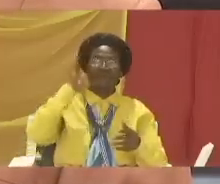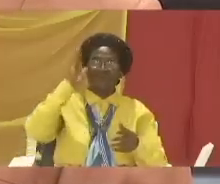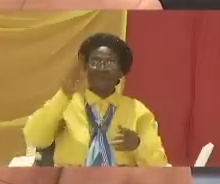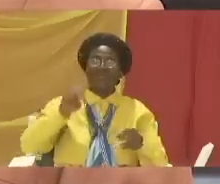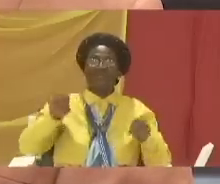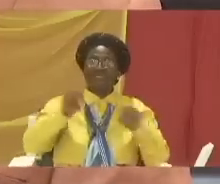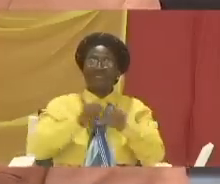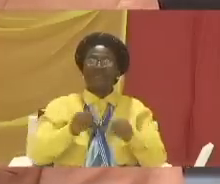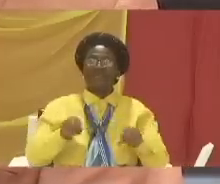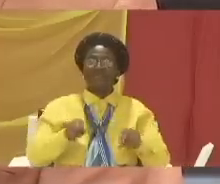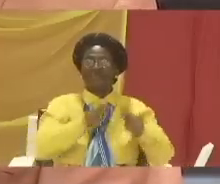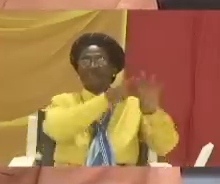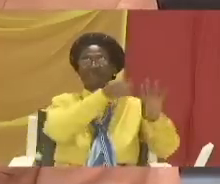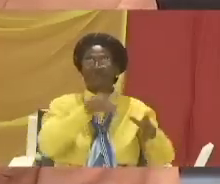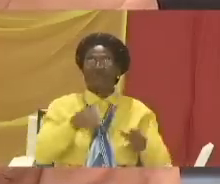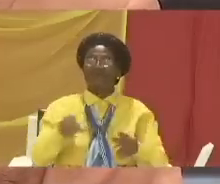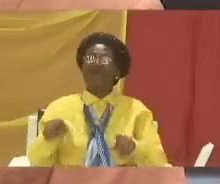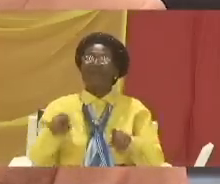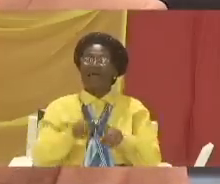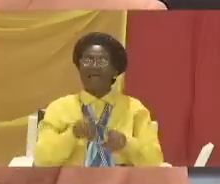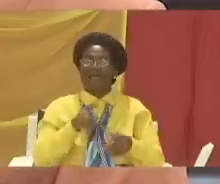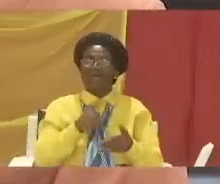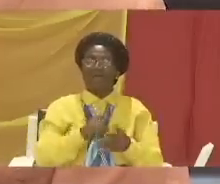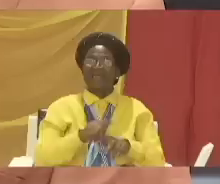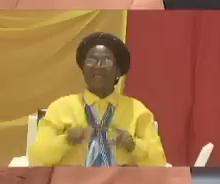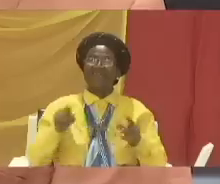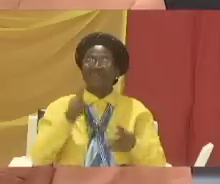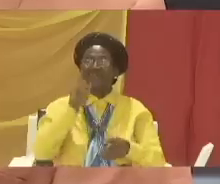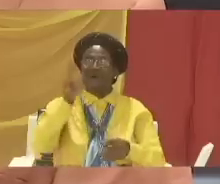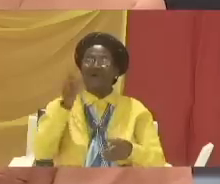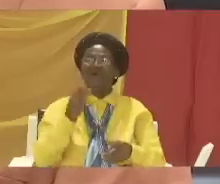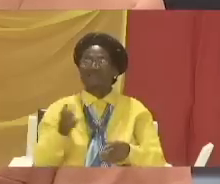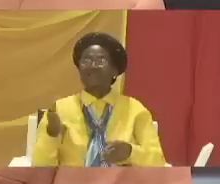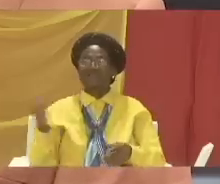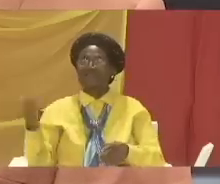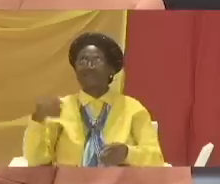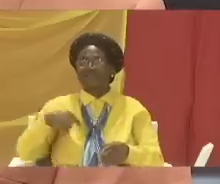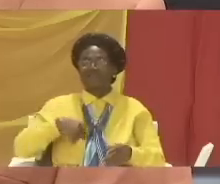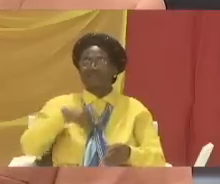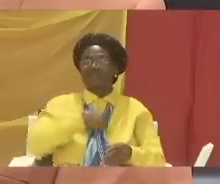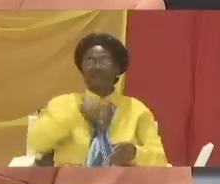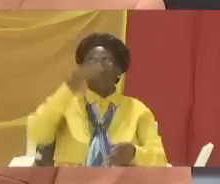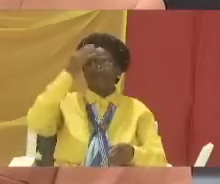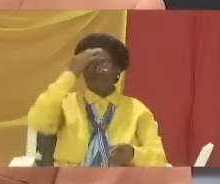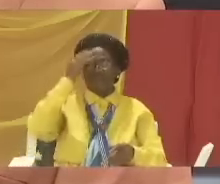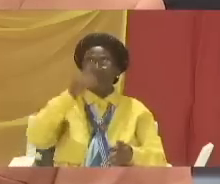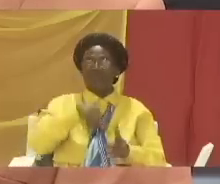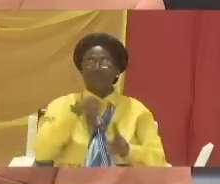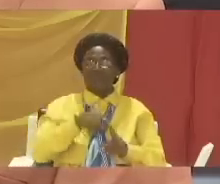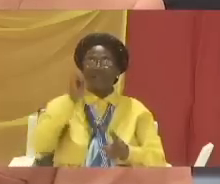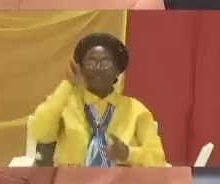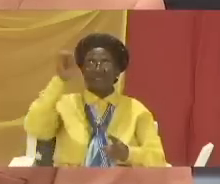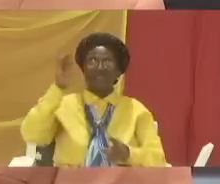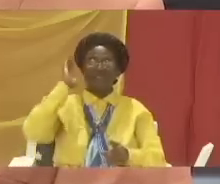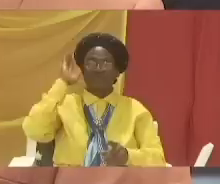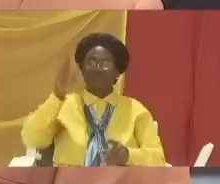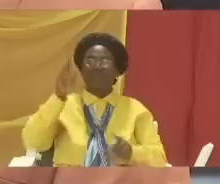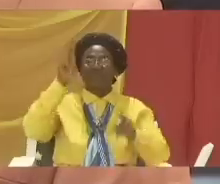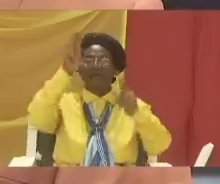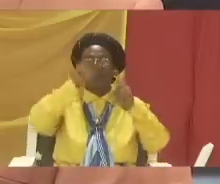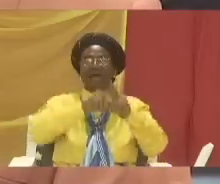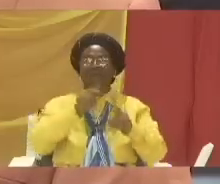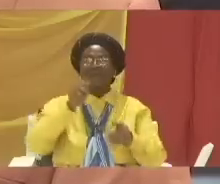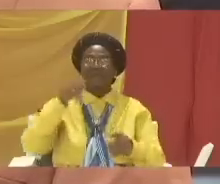He said, but one thing we know, when he shall appear, we shall be like